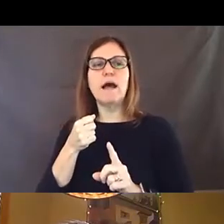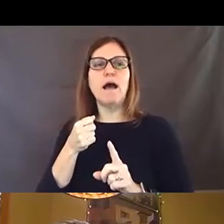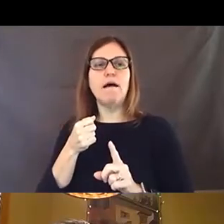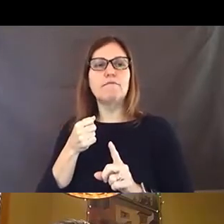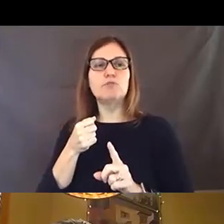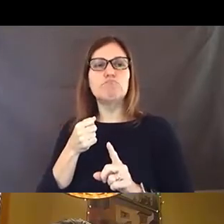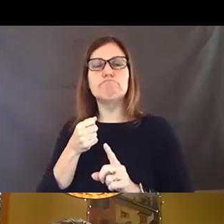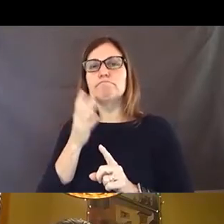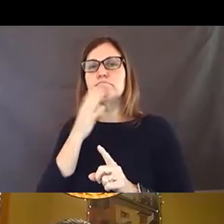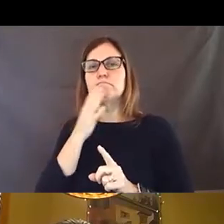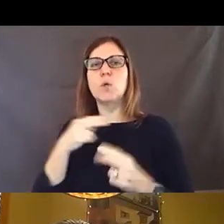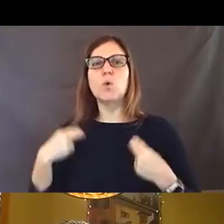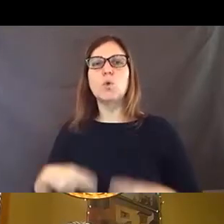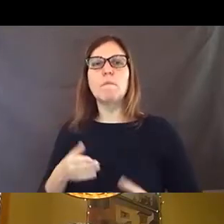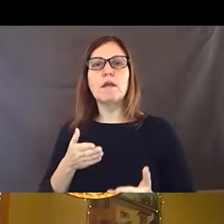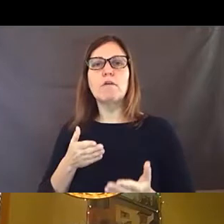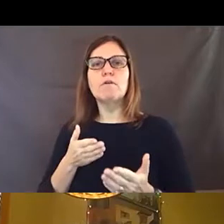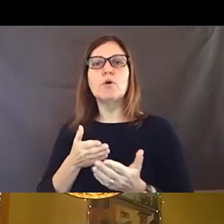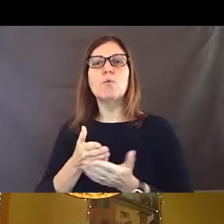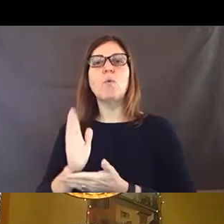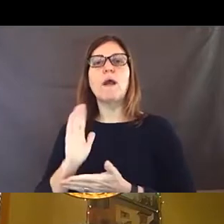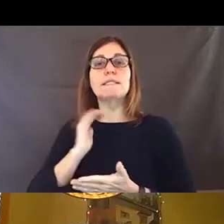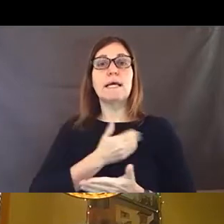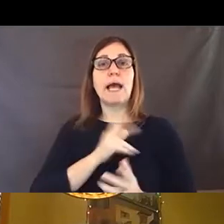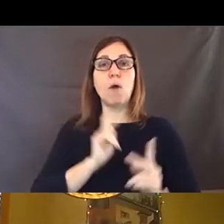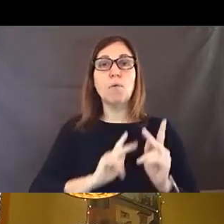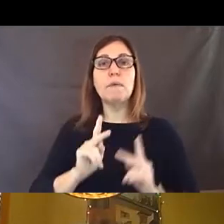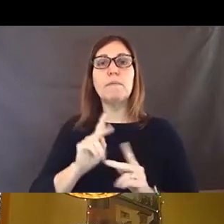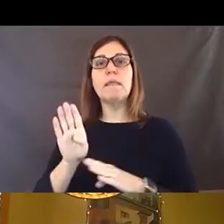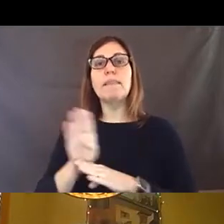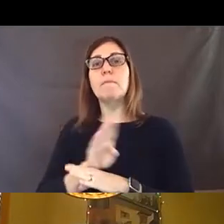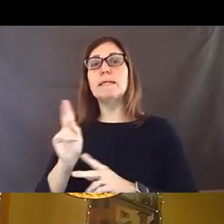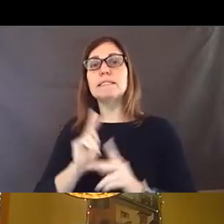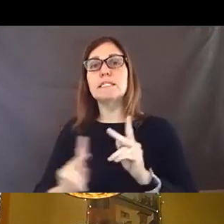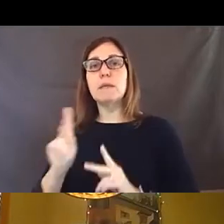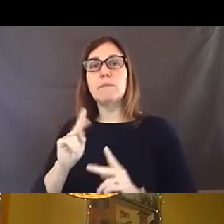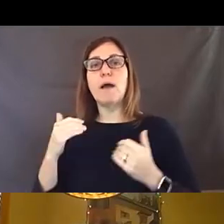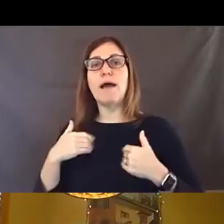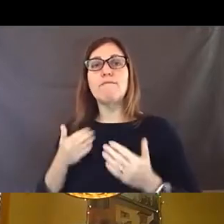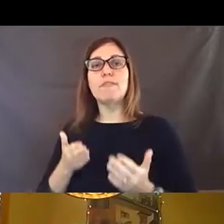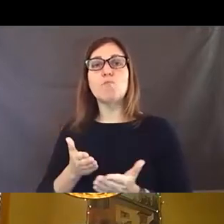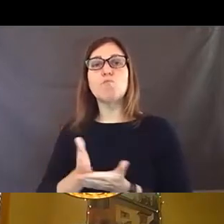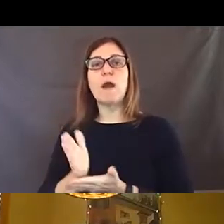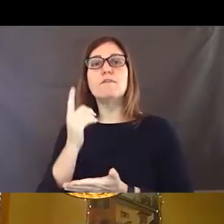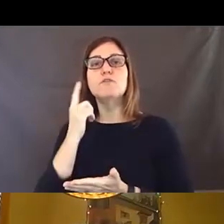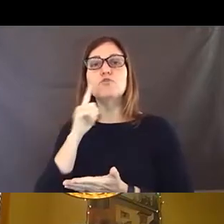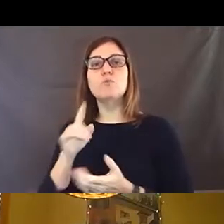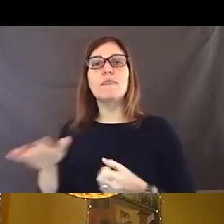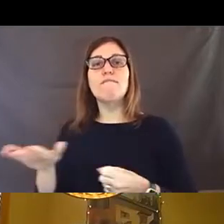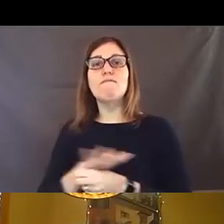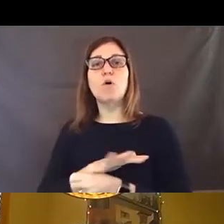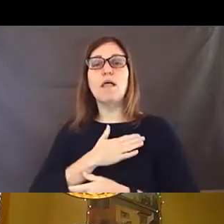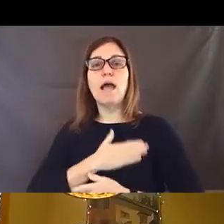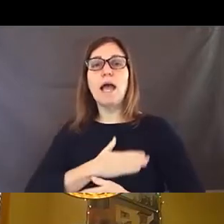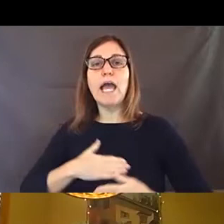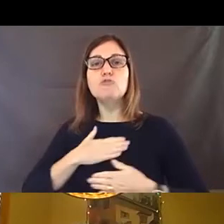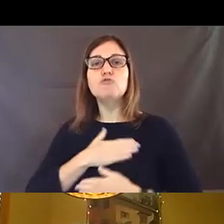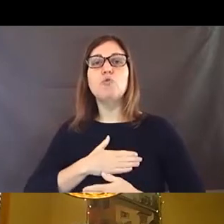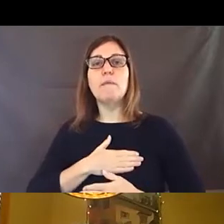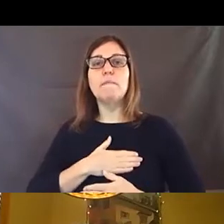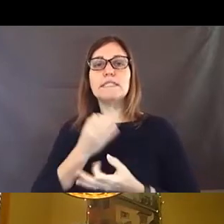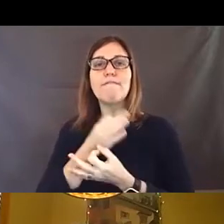people, indigenous peoples and individuals, that we have the right to the full enjoyment of all human rights and fundamental freedoms